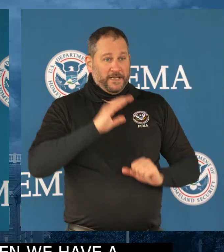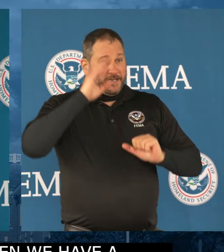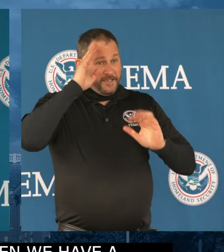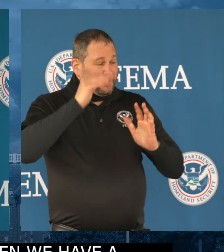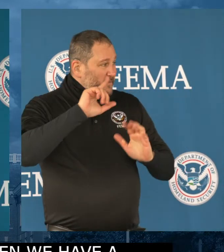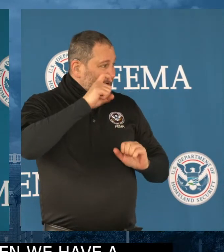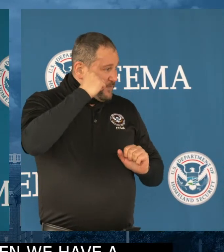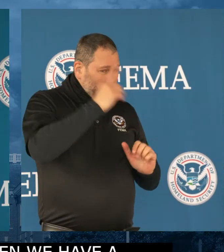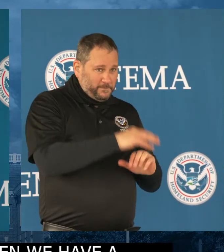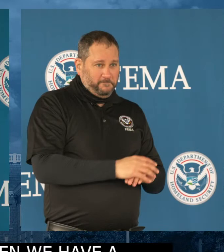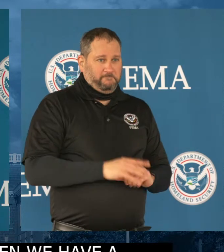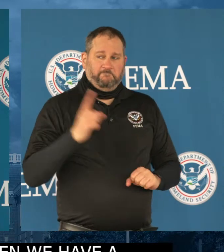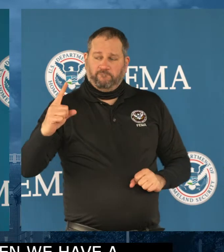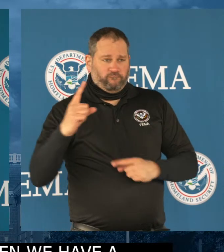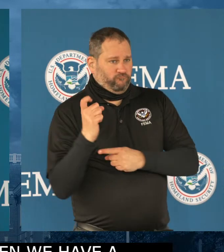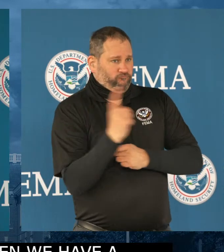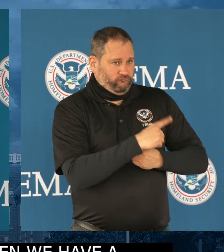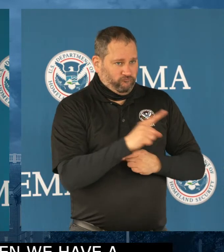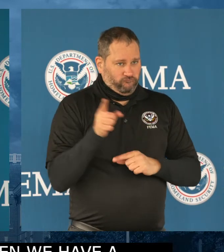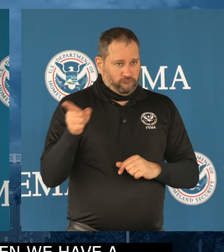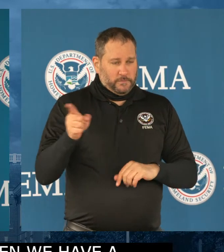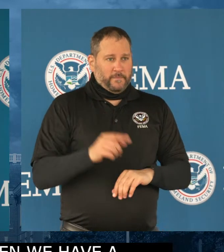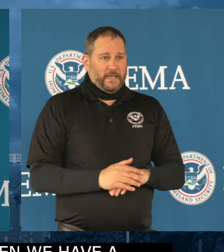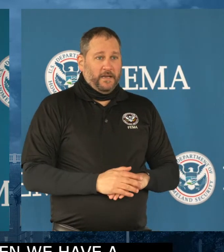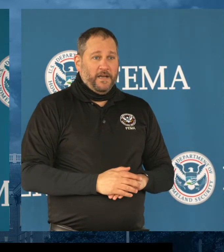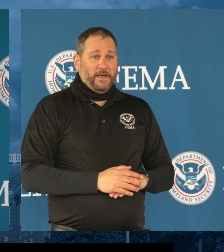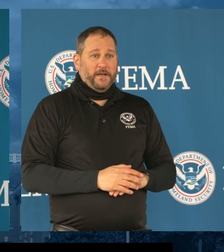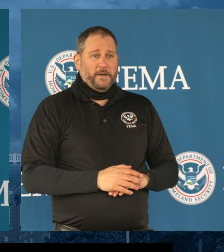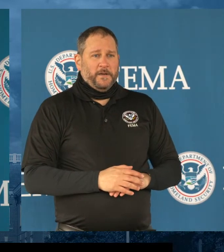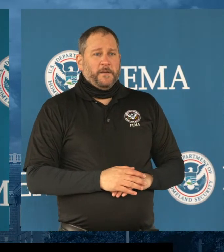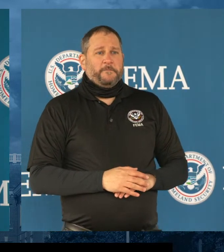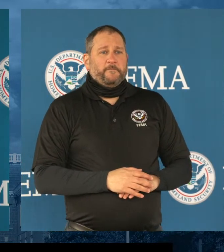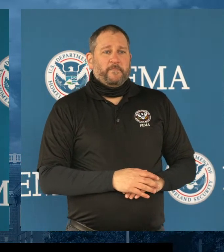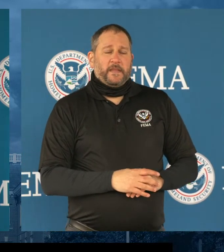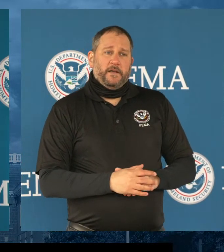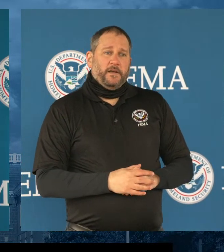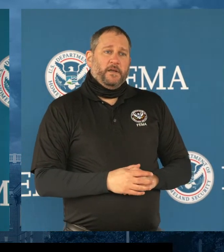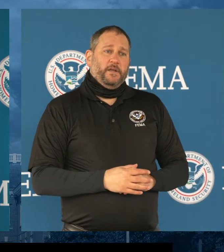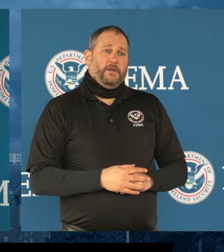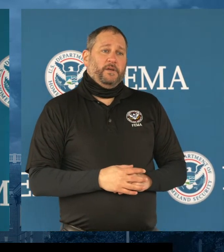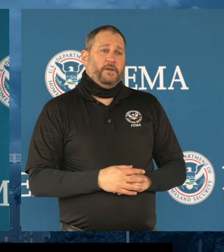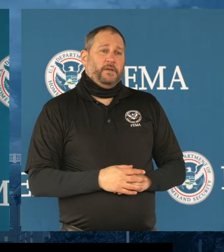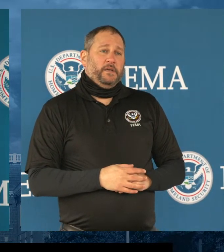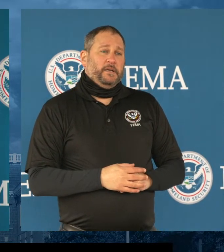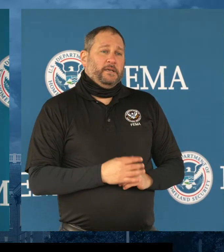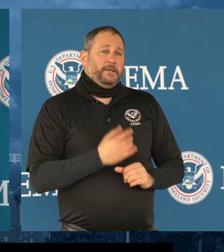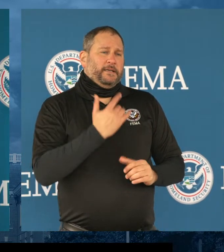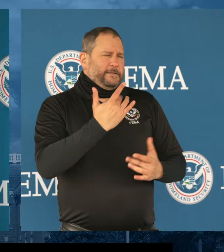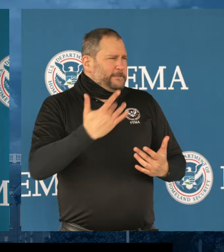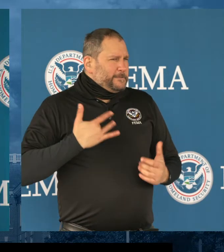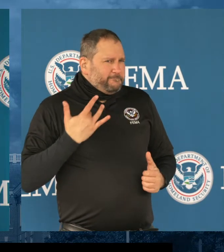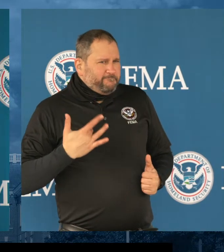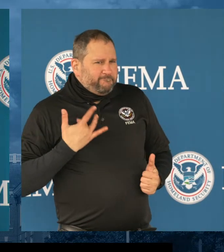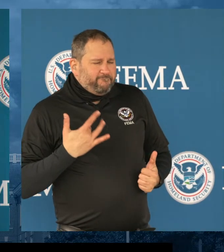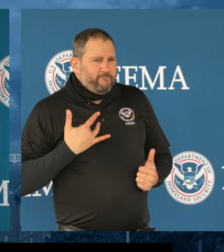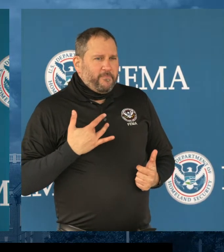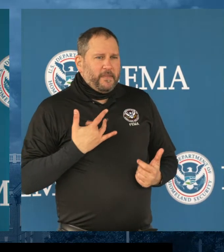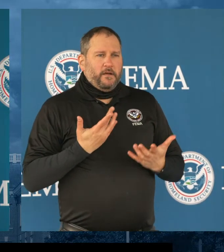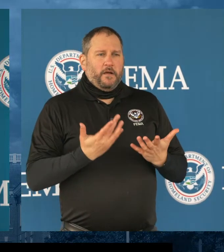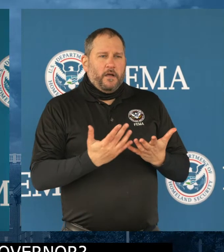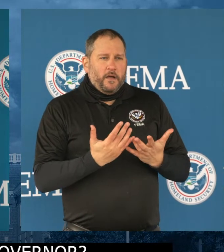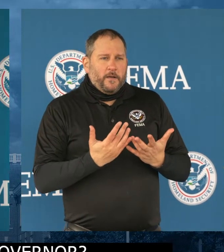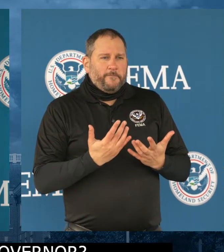Doing good. Pretty good today. Do we have a sense of how far back the 1C group is being pushed at this